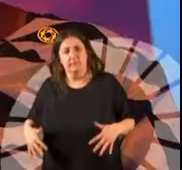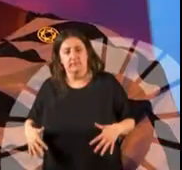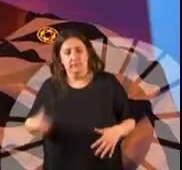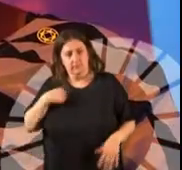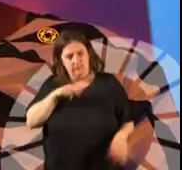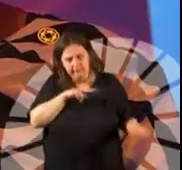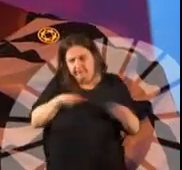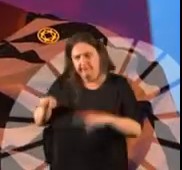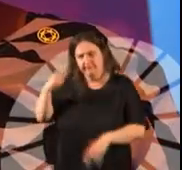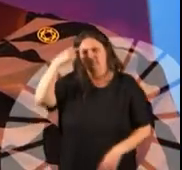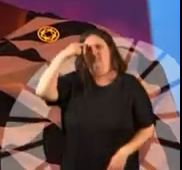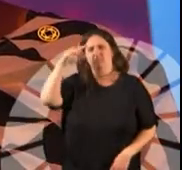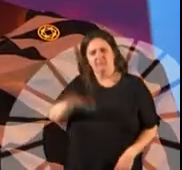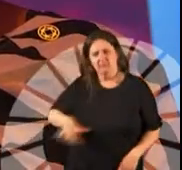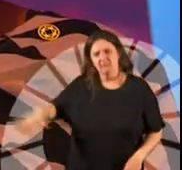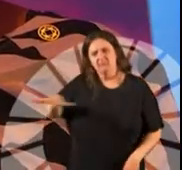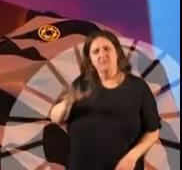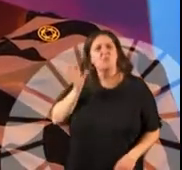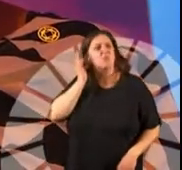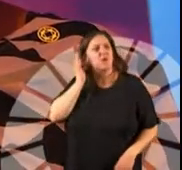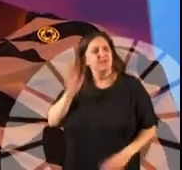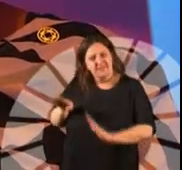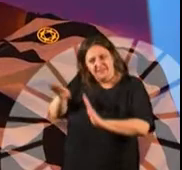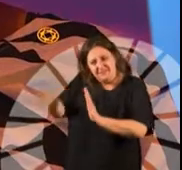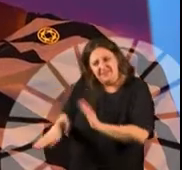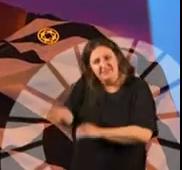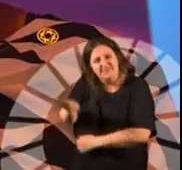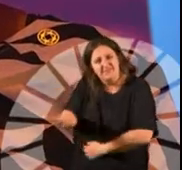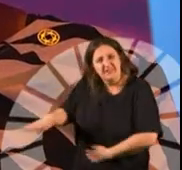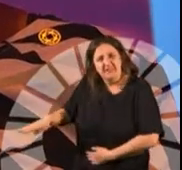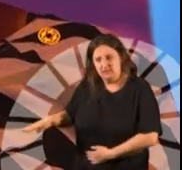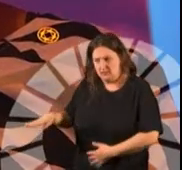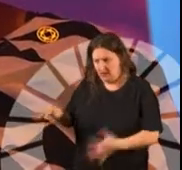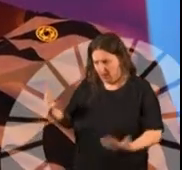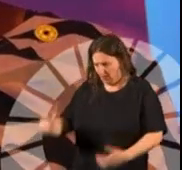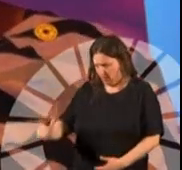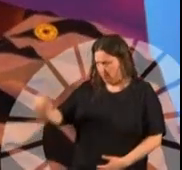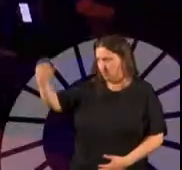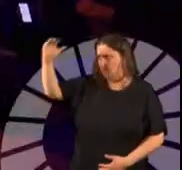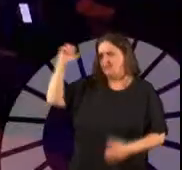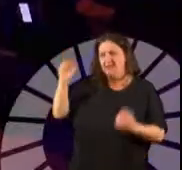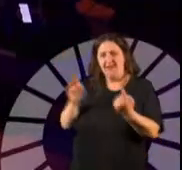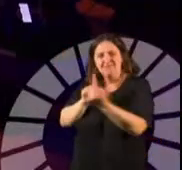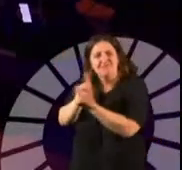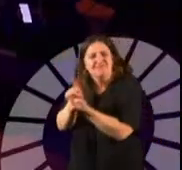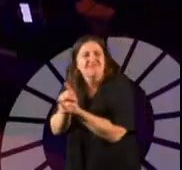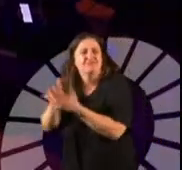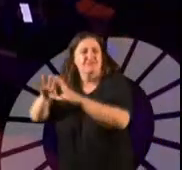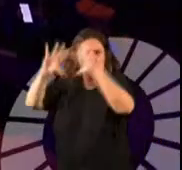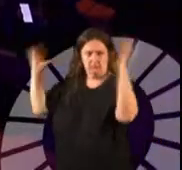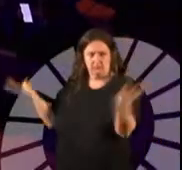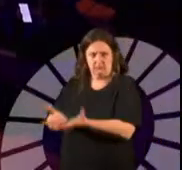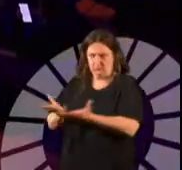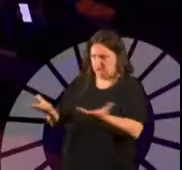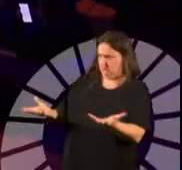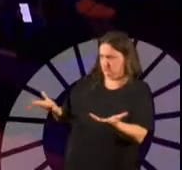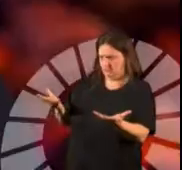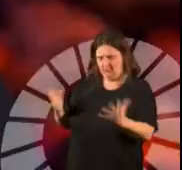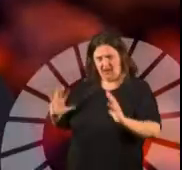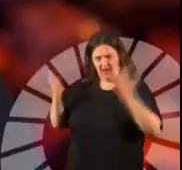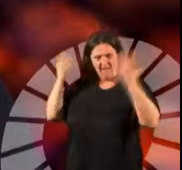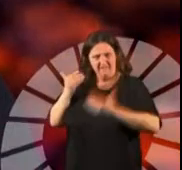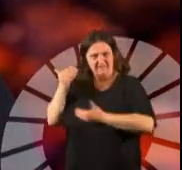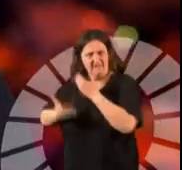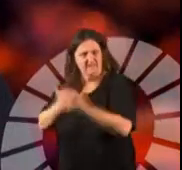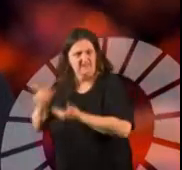who then can have serious complications when they reach the age of sexual maturity and maternity. And this is part